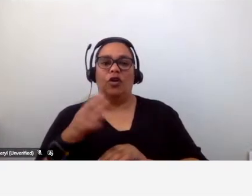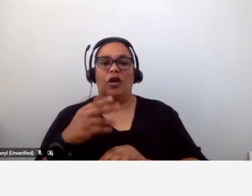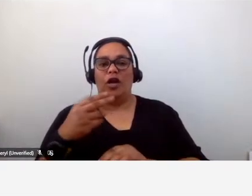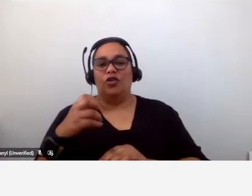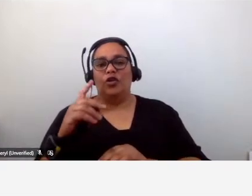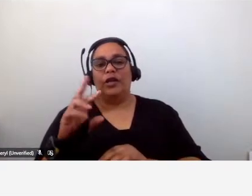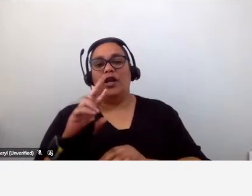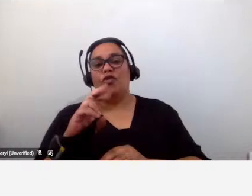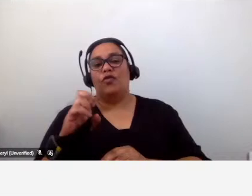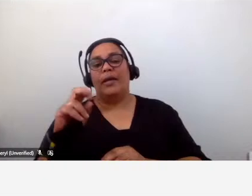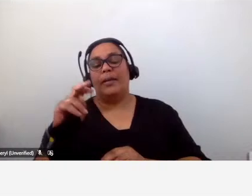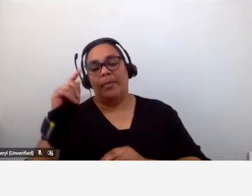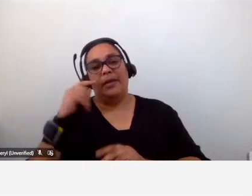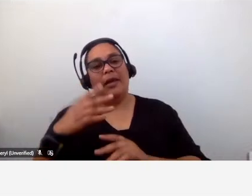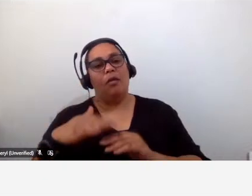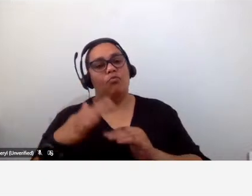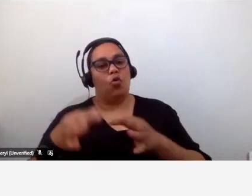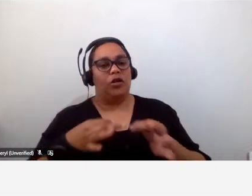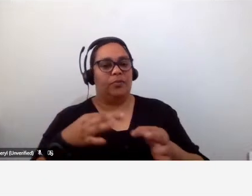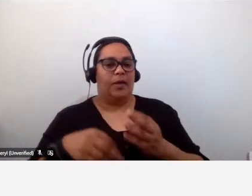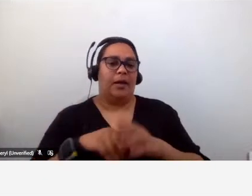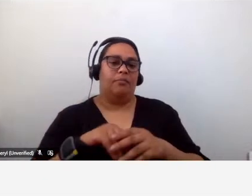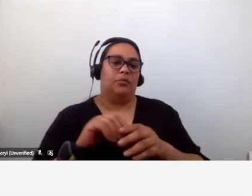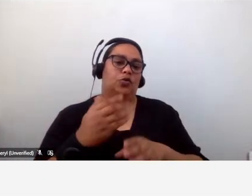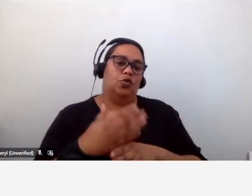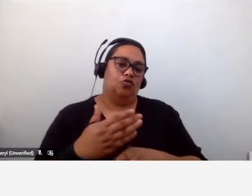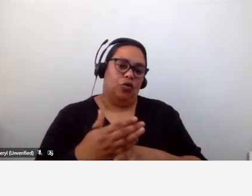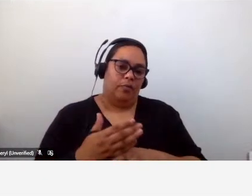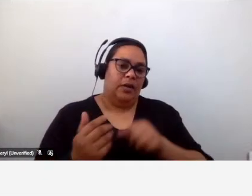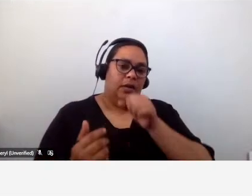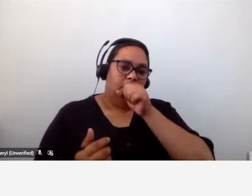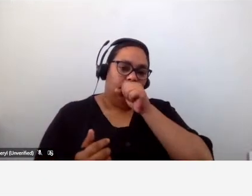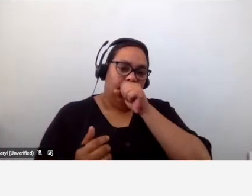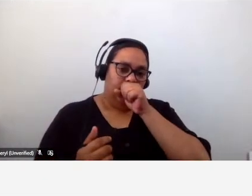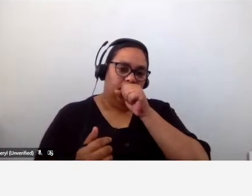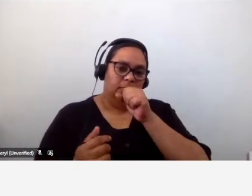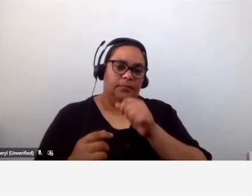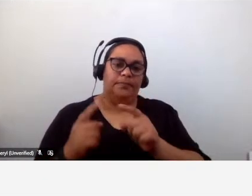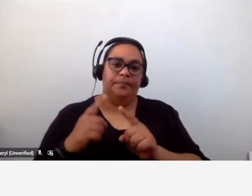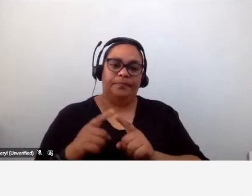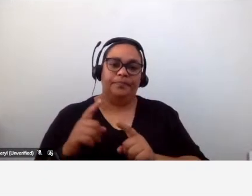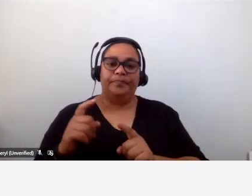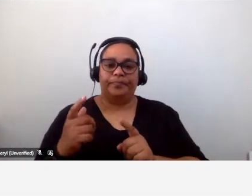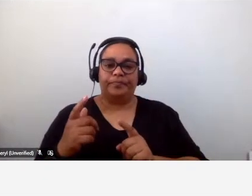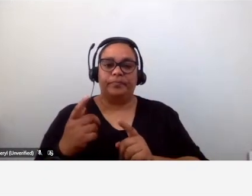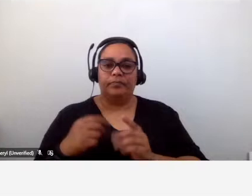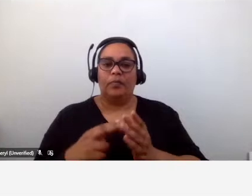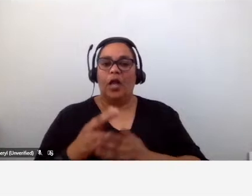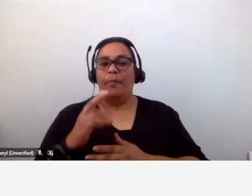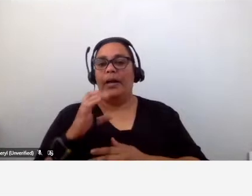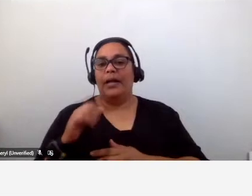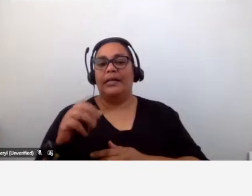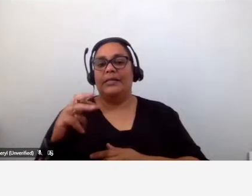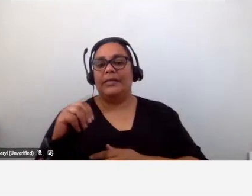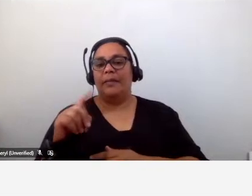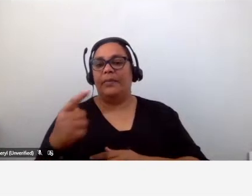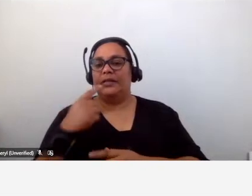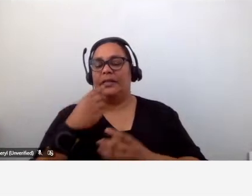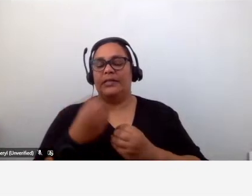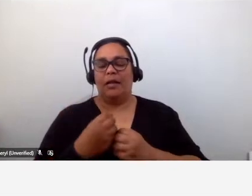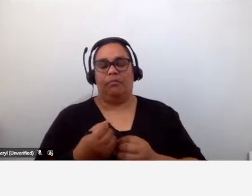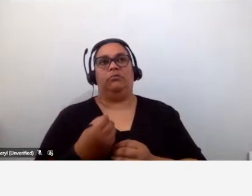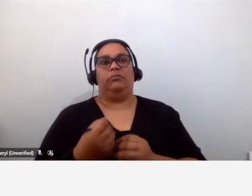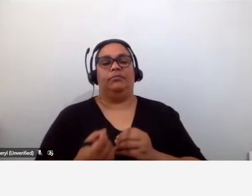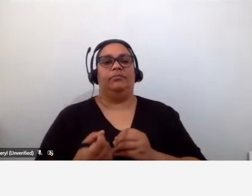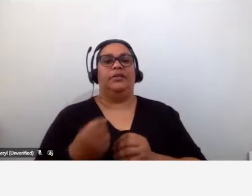actually Redmond can speak to more about the jobs. And then, in fact, member, Honorable Kassim triggered something in me now that